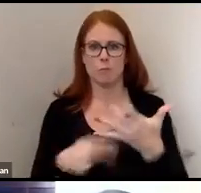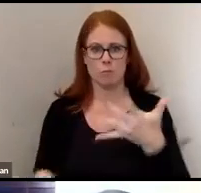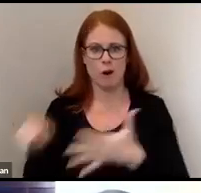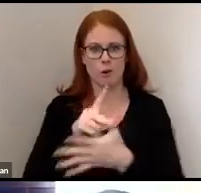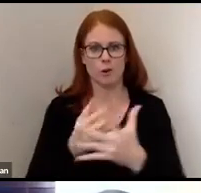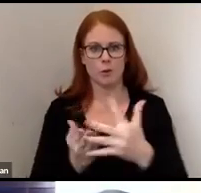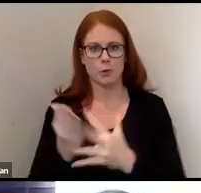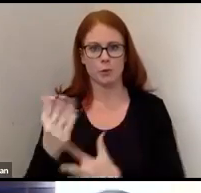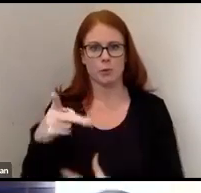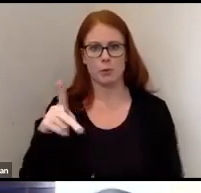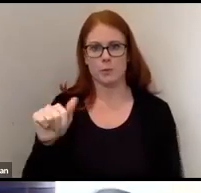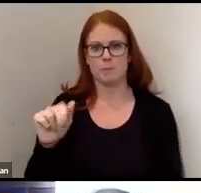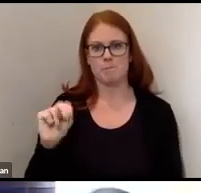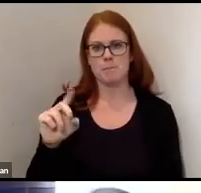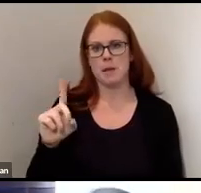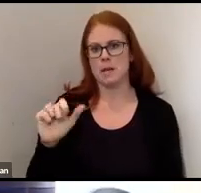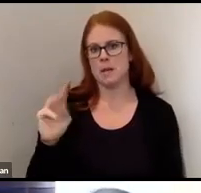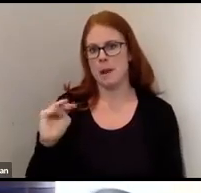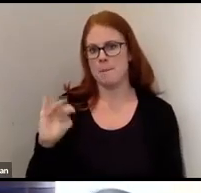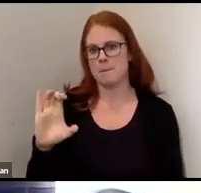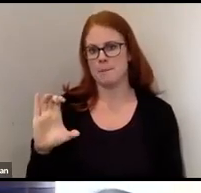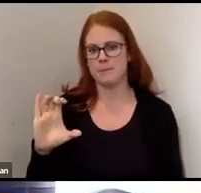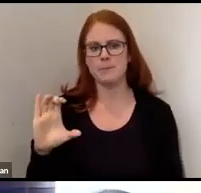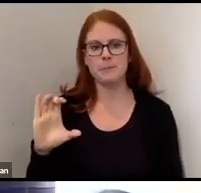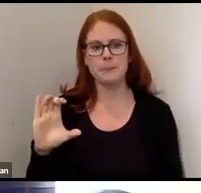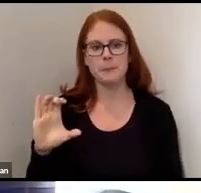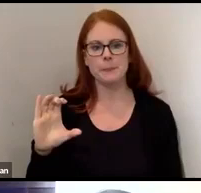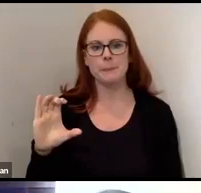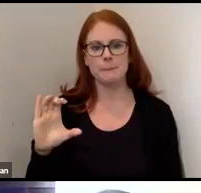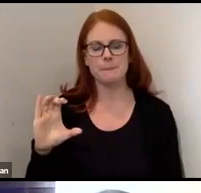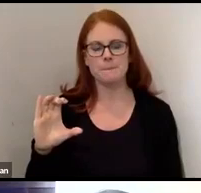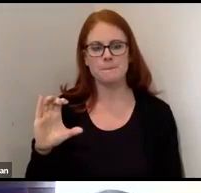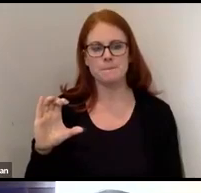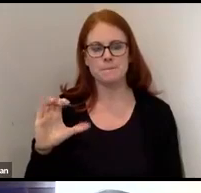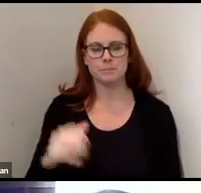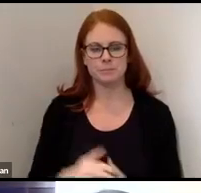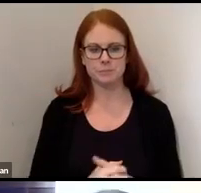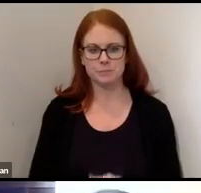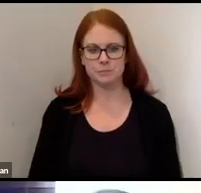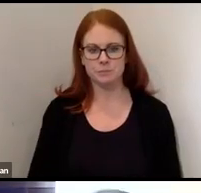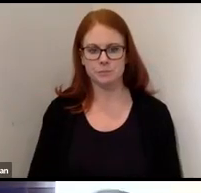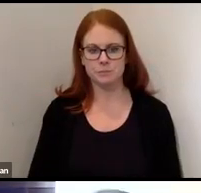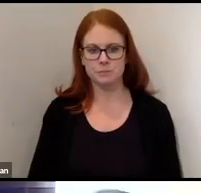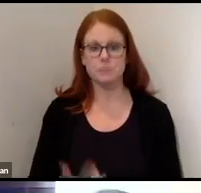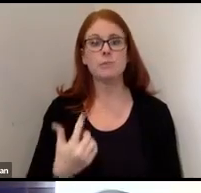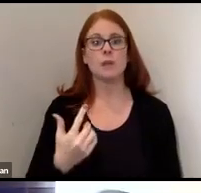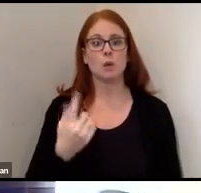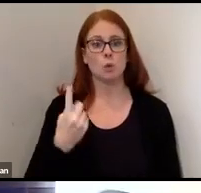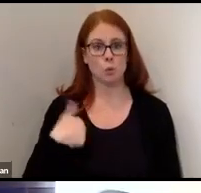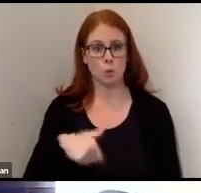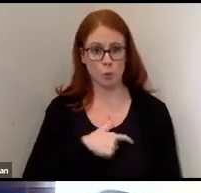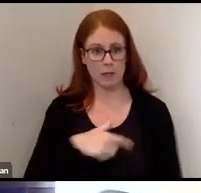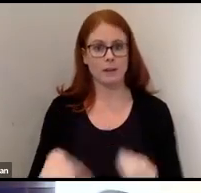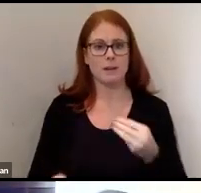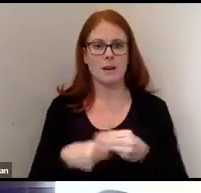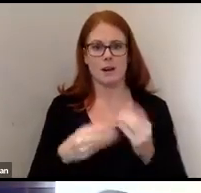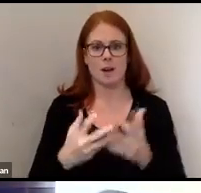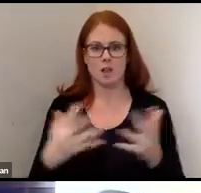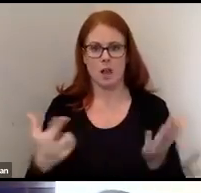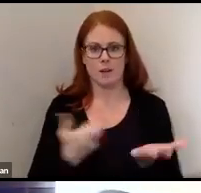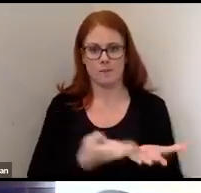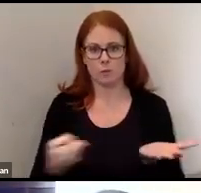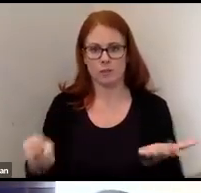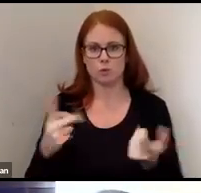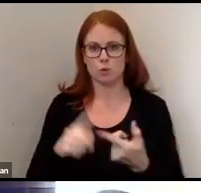some point during the pandemic, we added a lot of resources into our school